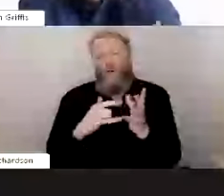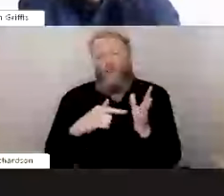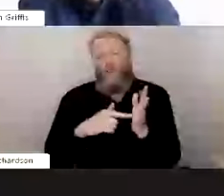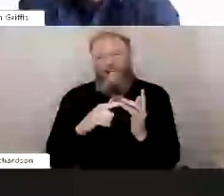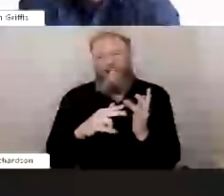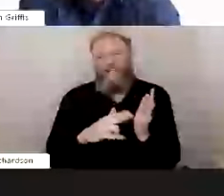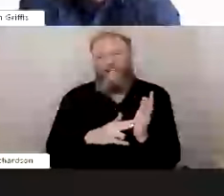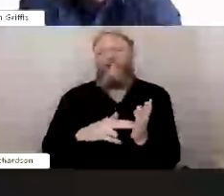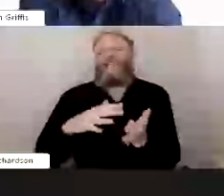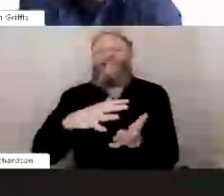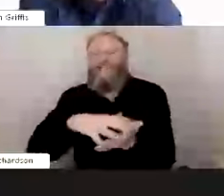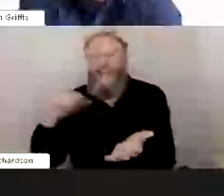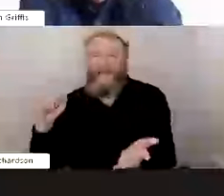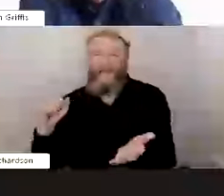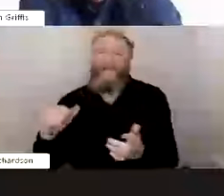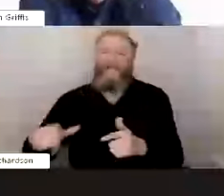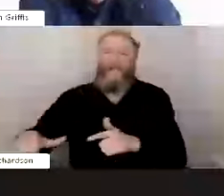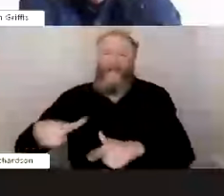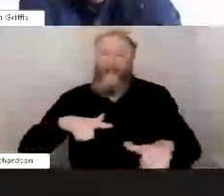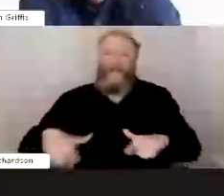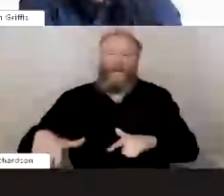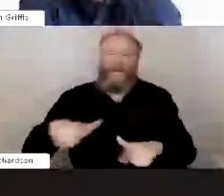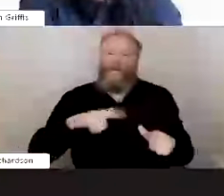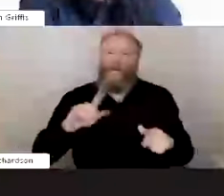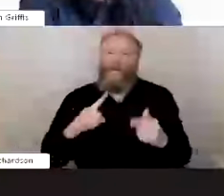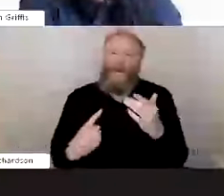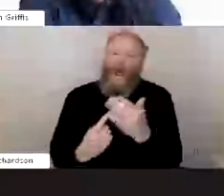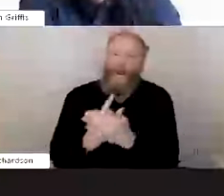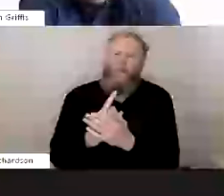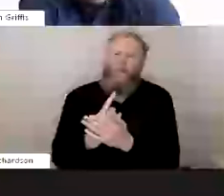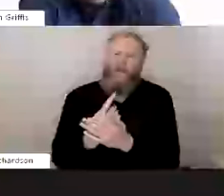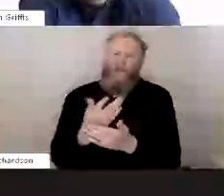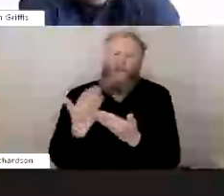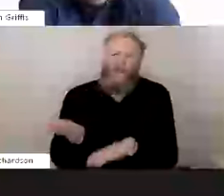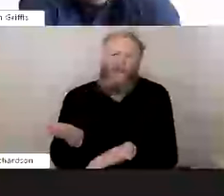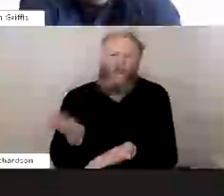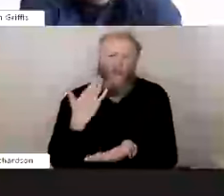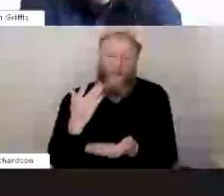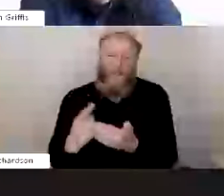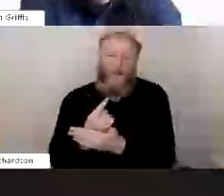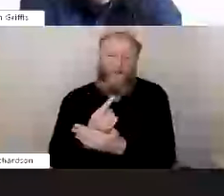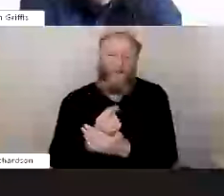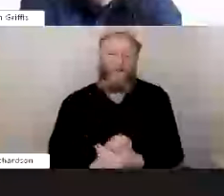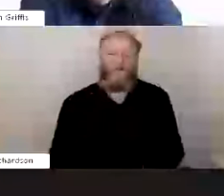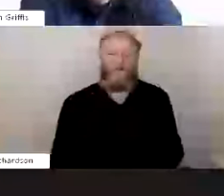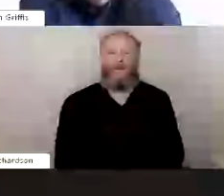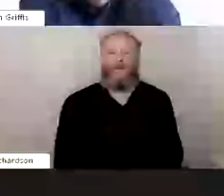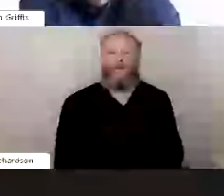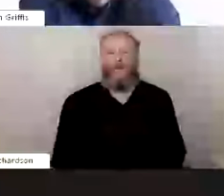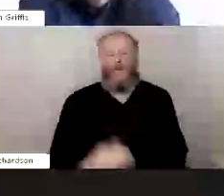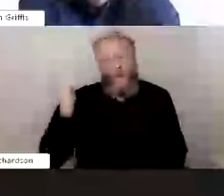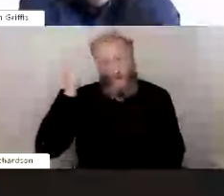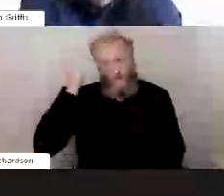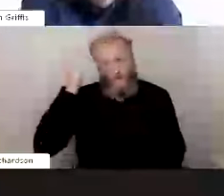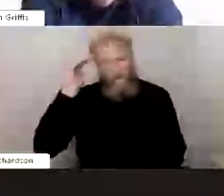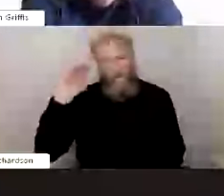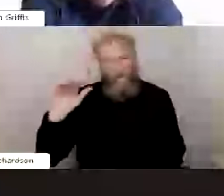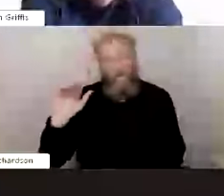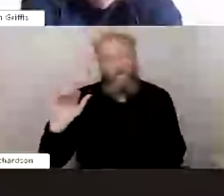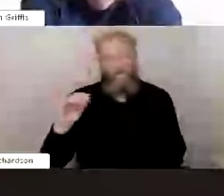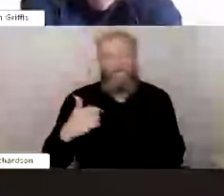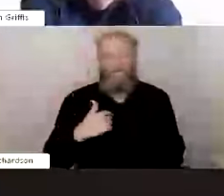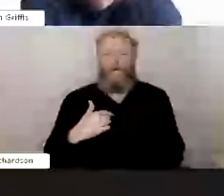do to you? And I'm reminded of I remember a